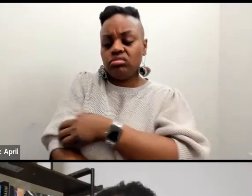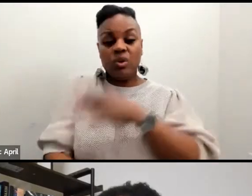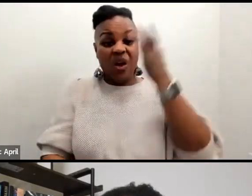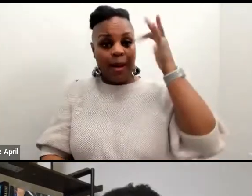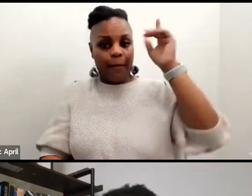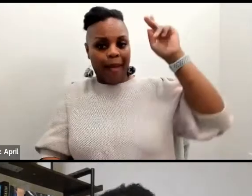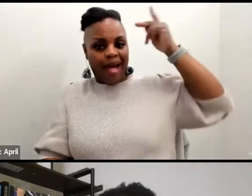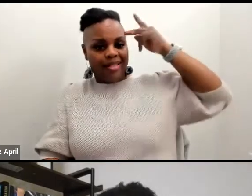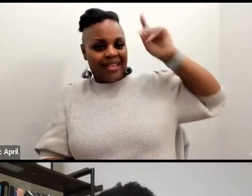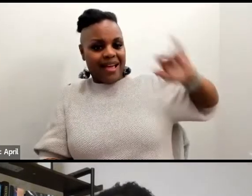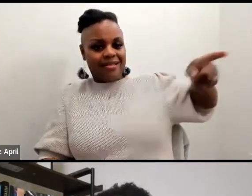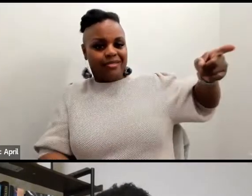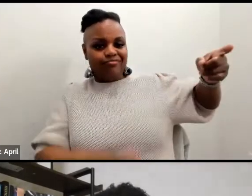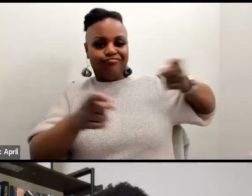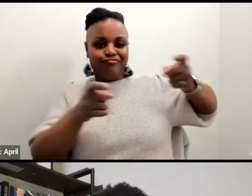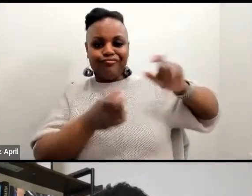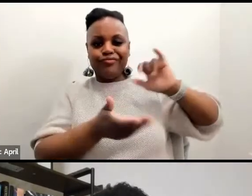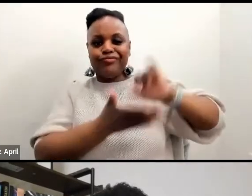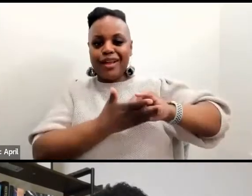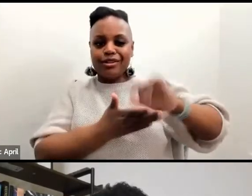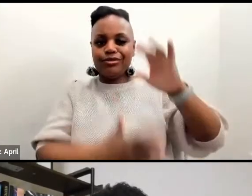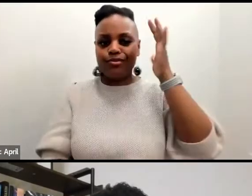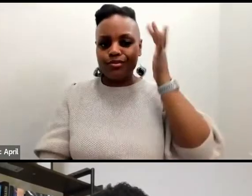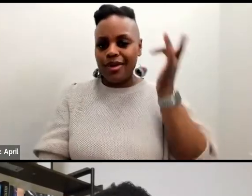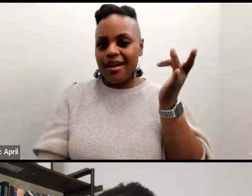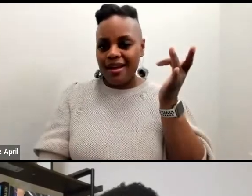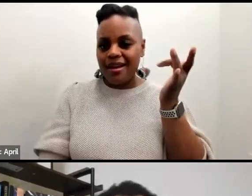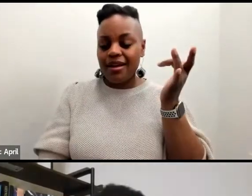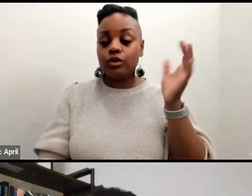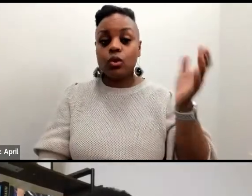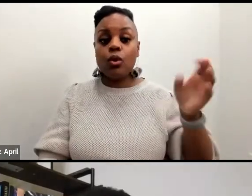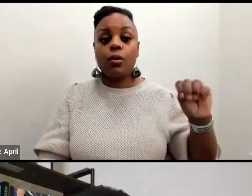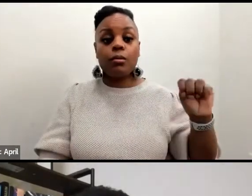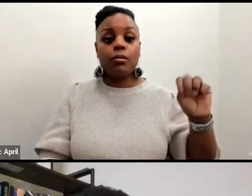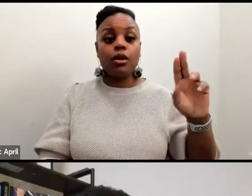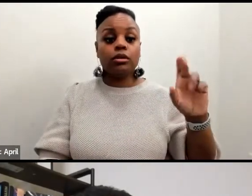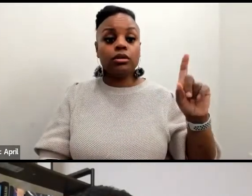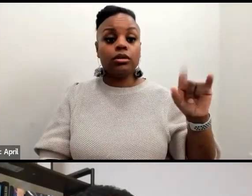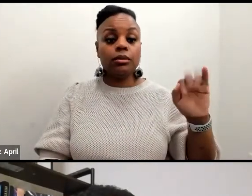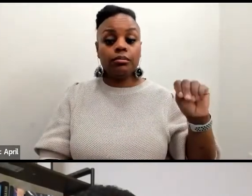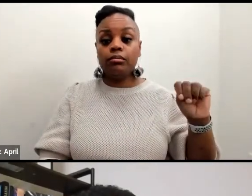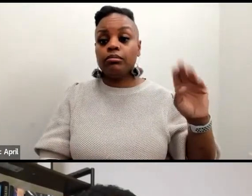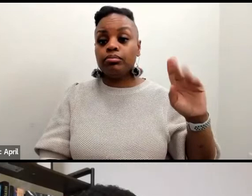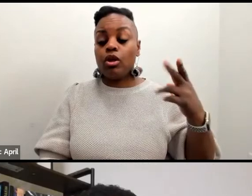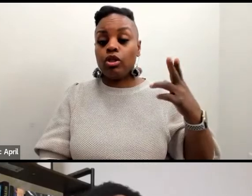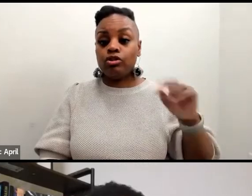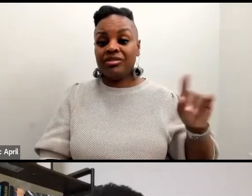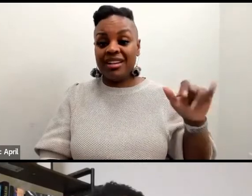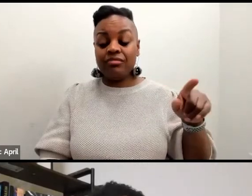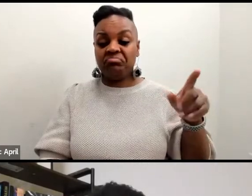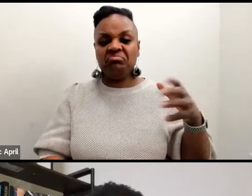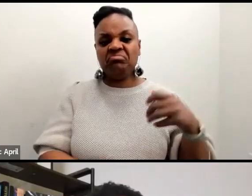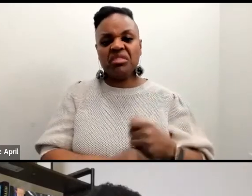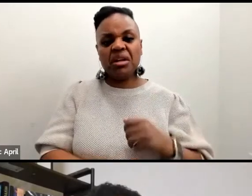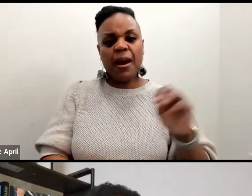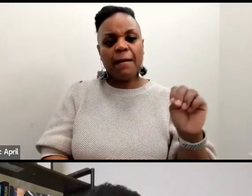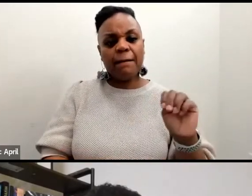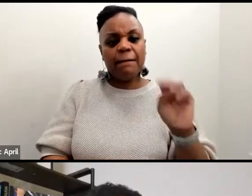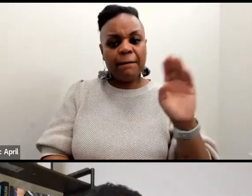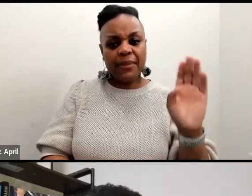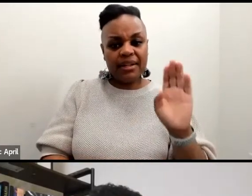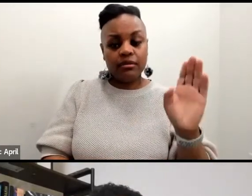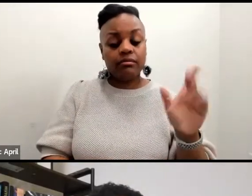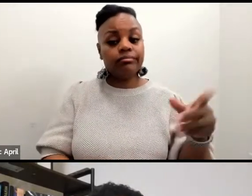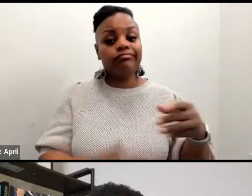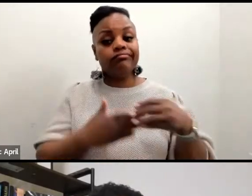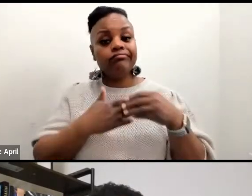basically could only cope with the regime by itself also propagating a very fluid definition of religiosity, like committed social and